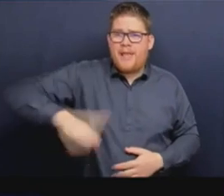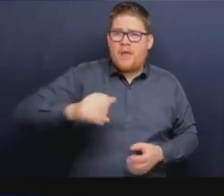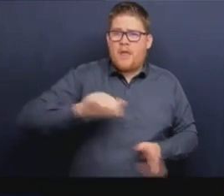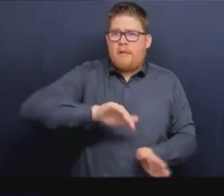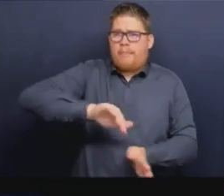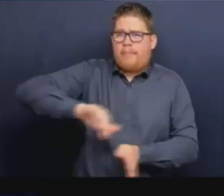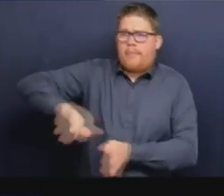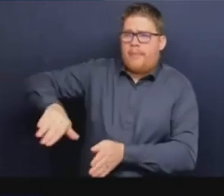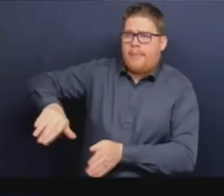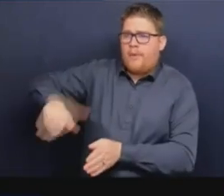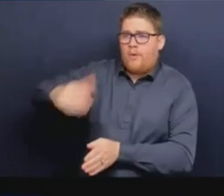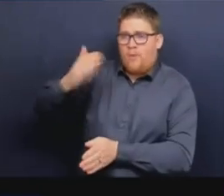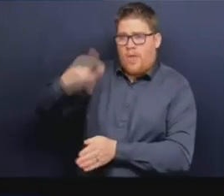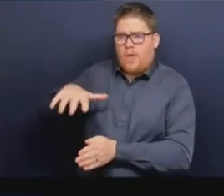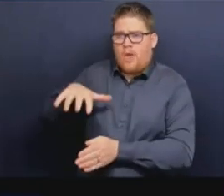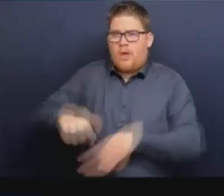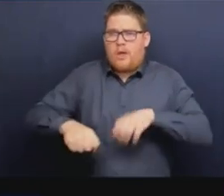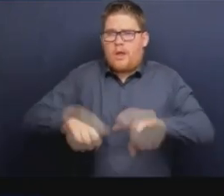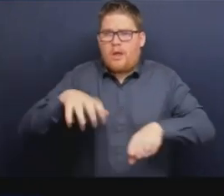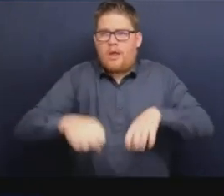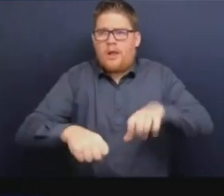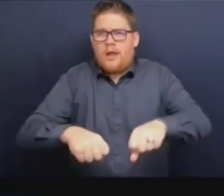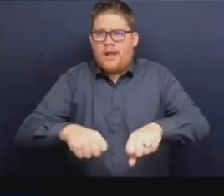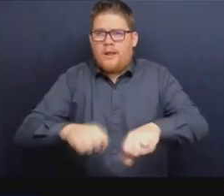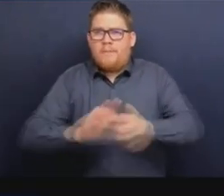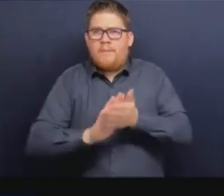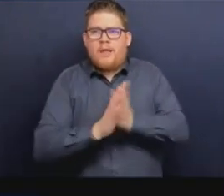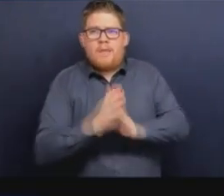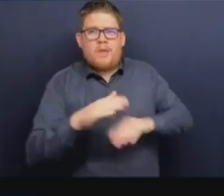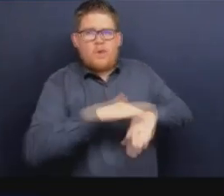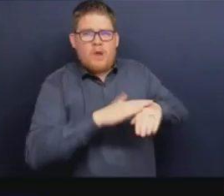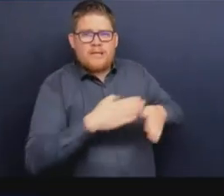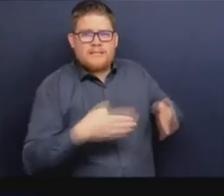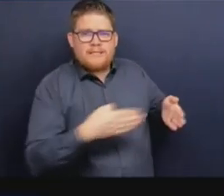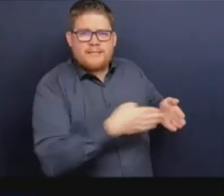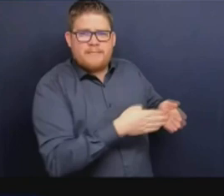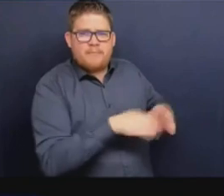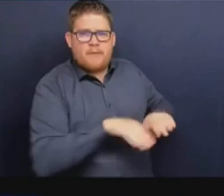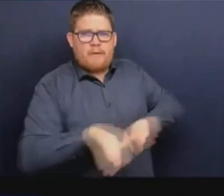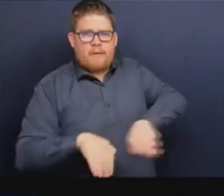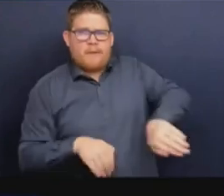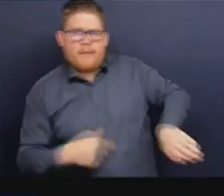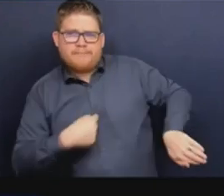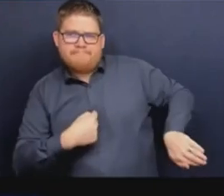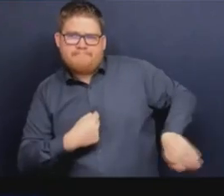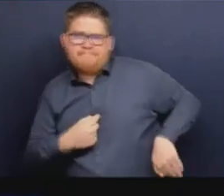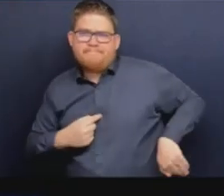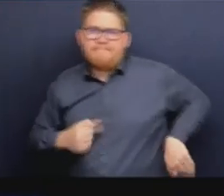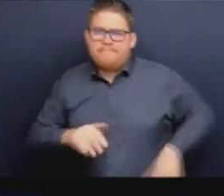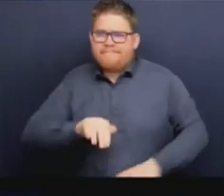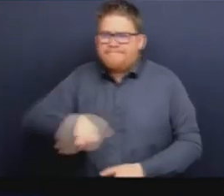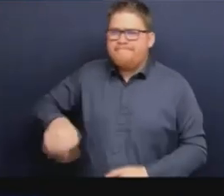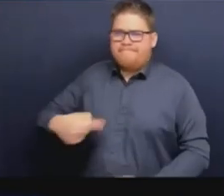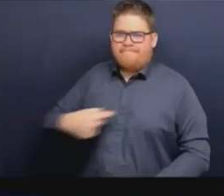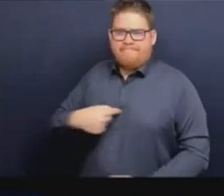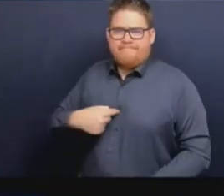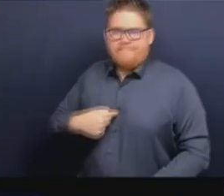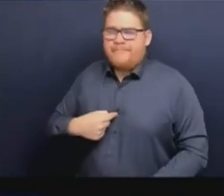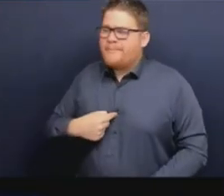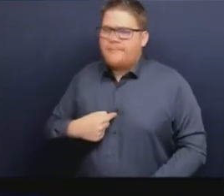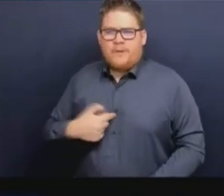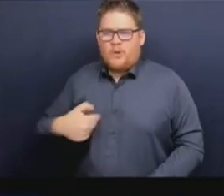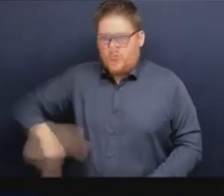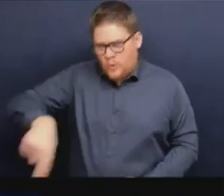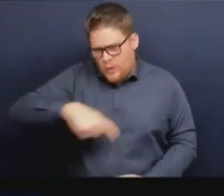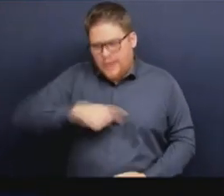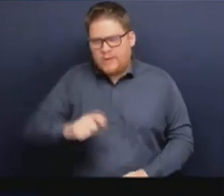from getting ahead. We can and we must do better. Over the last year, we have worked closely with people